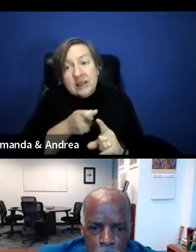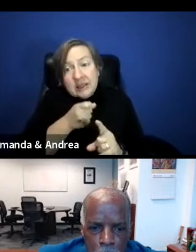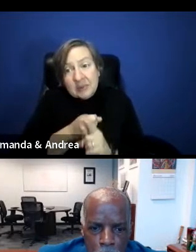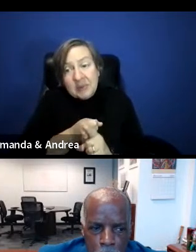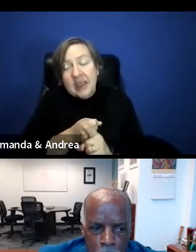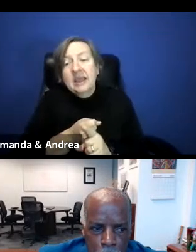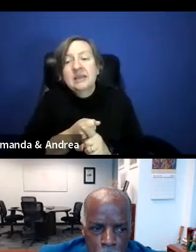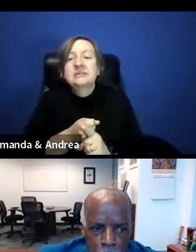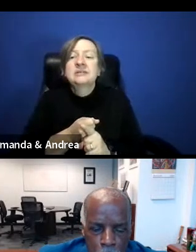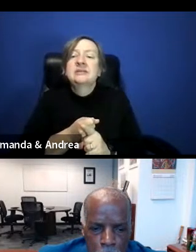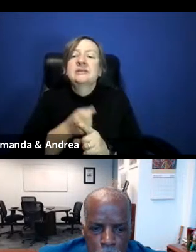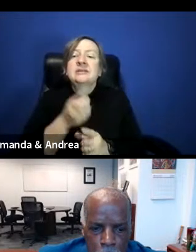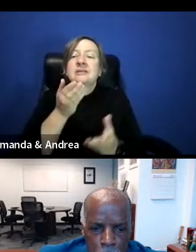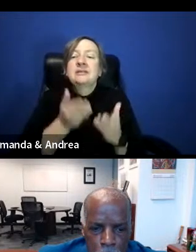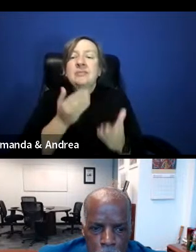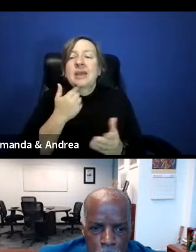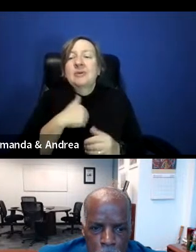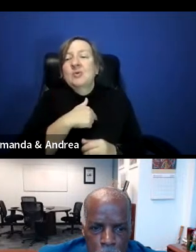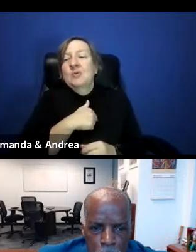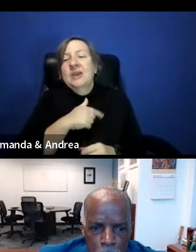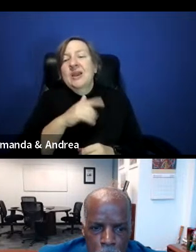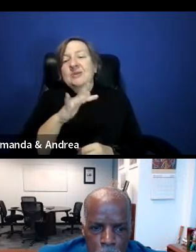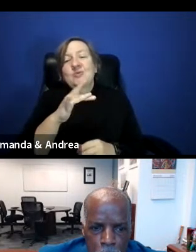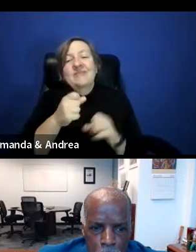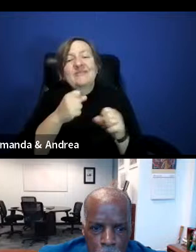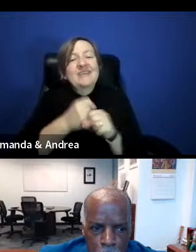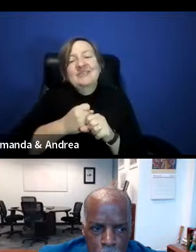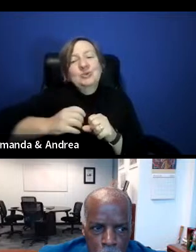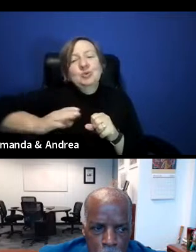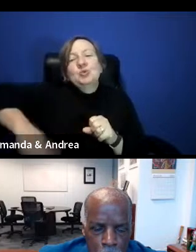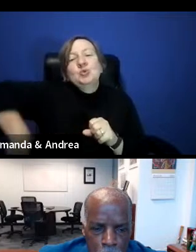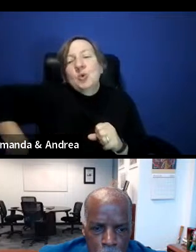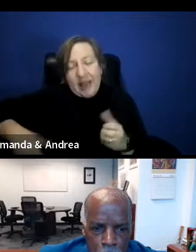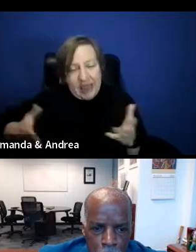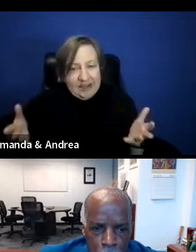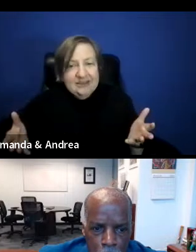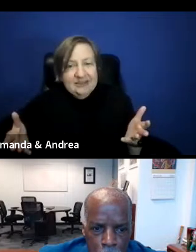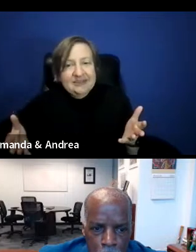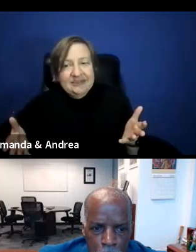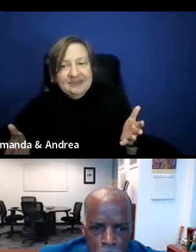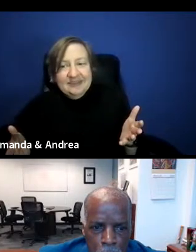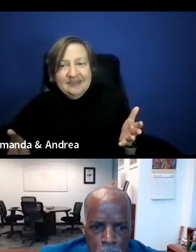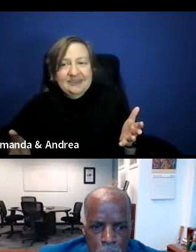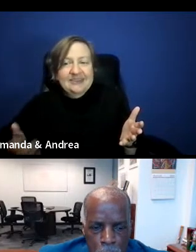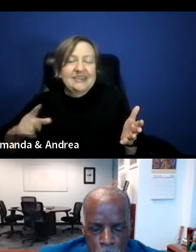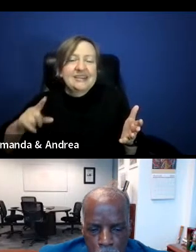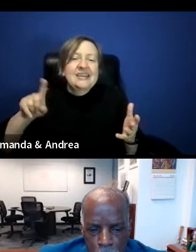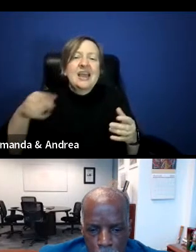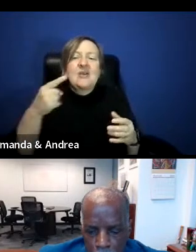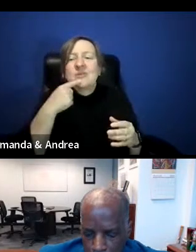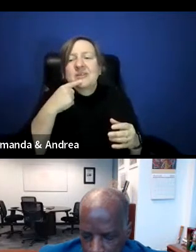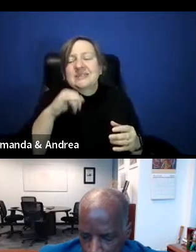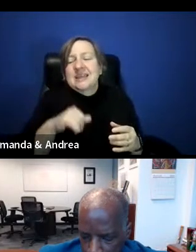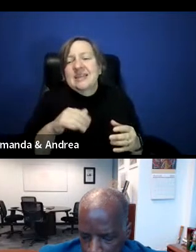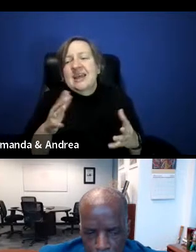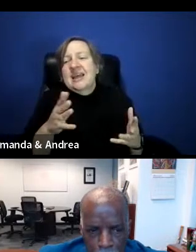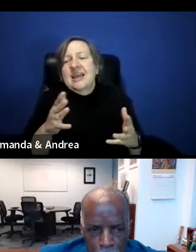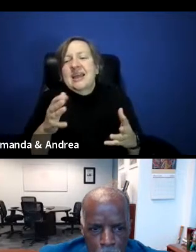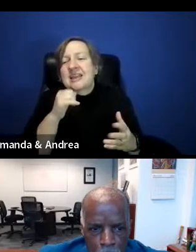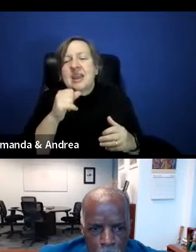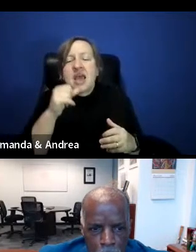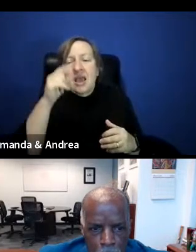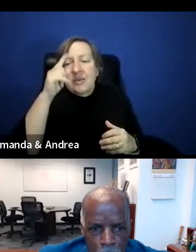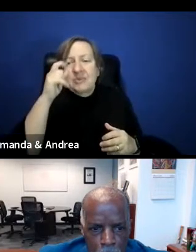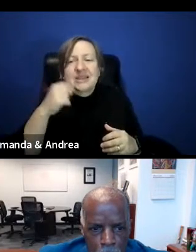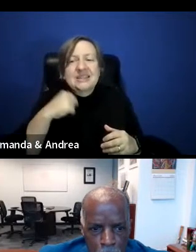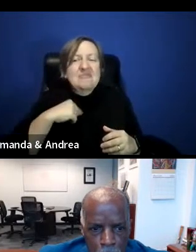we may be about 25 years too late. So I only say that, not like I say, not because of